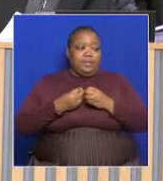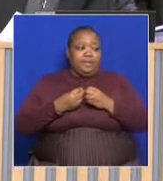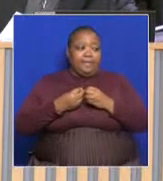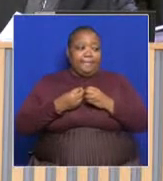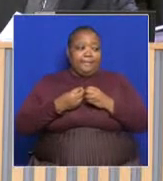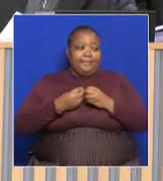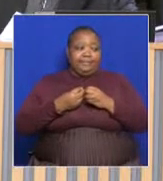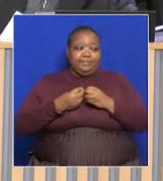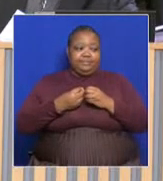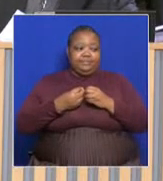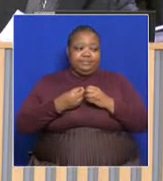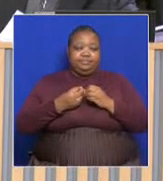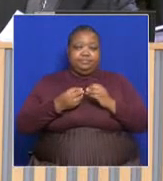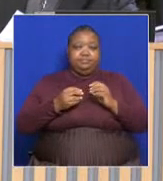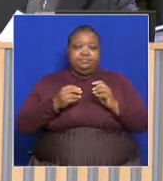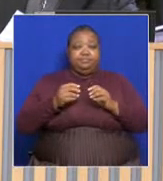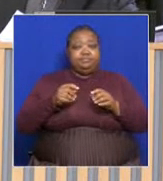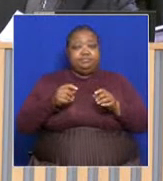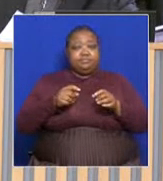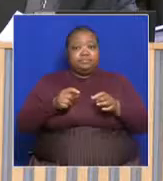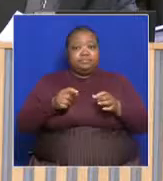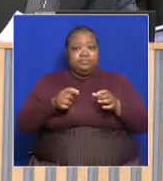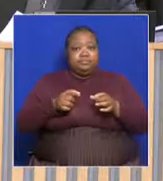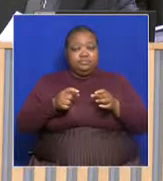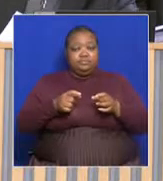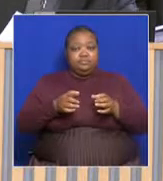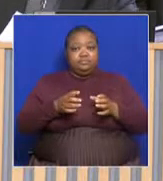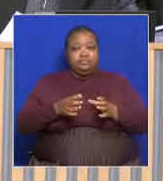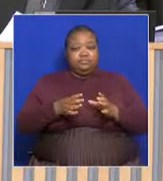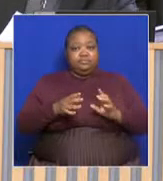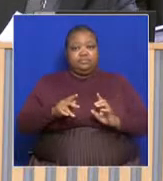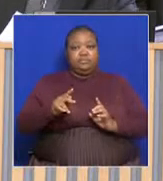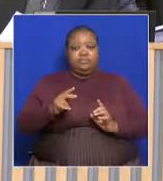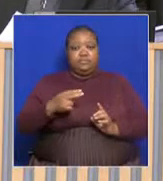with Colonel Kuzwayo rather. Nowhere does it